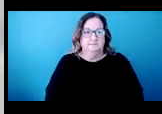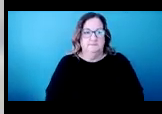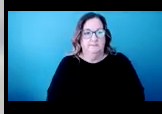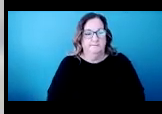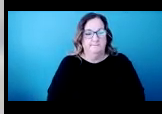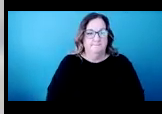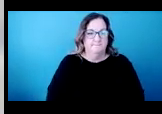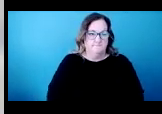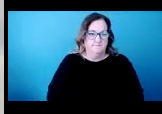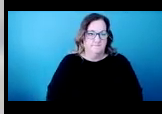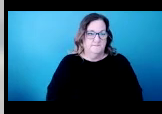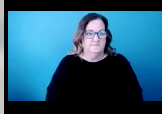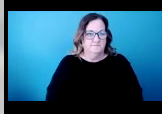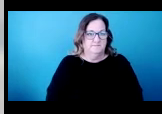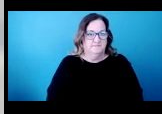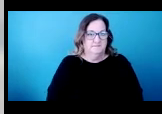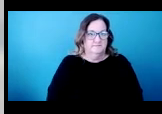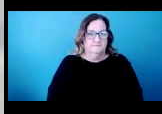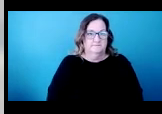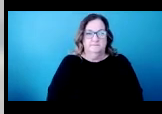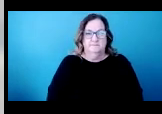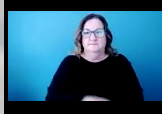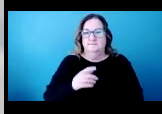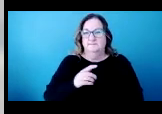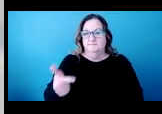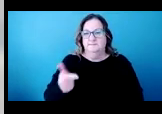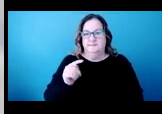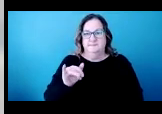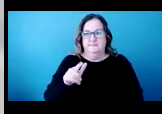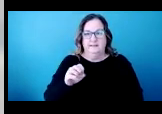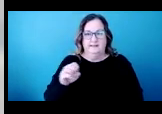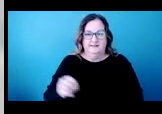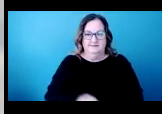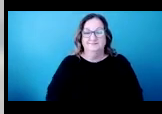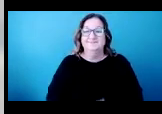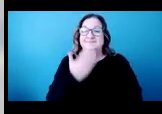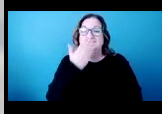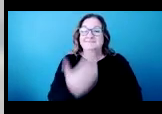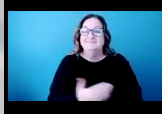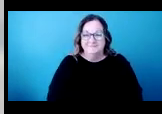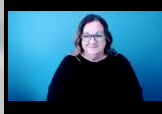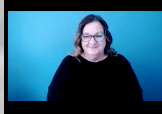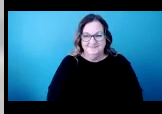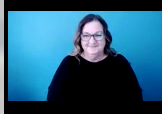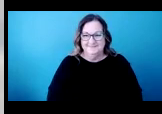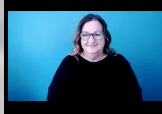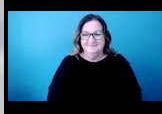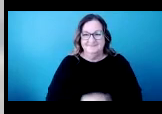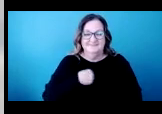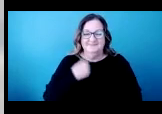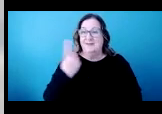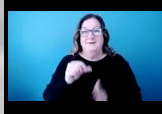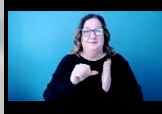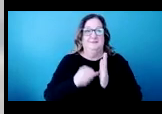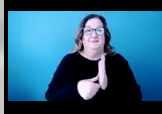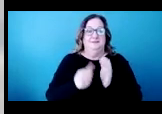Awesome. Okay, Tylee, back to you. Awesome. Thank you, Mary. I am just always so impressed with that